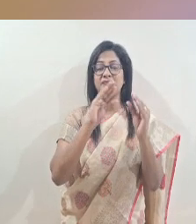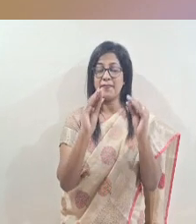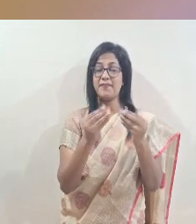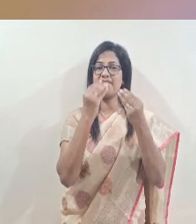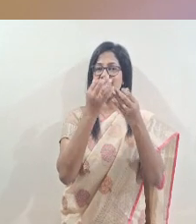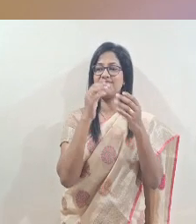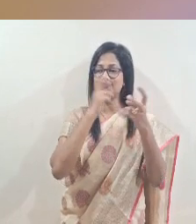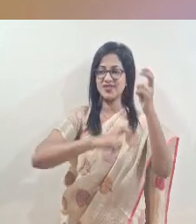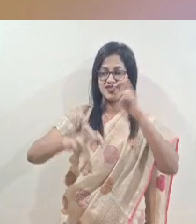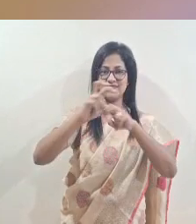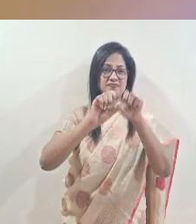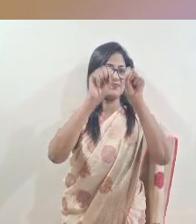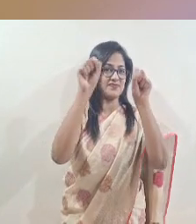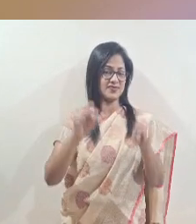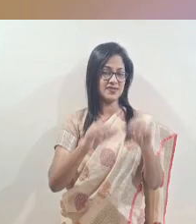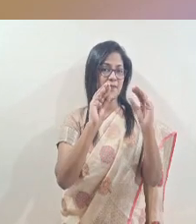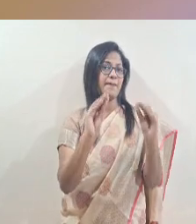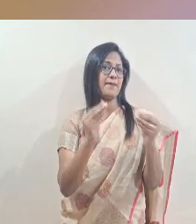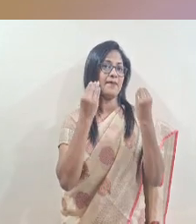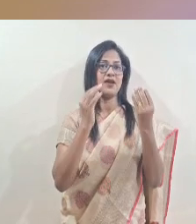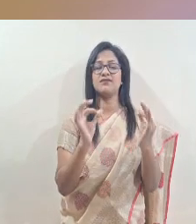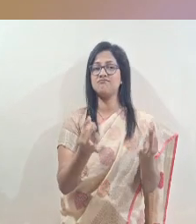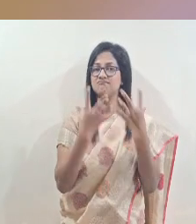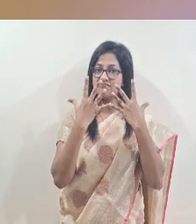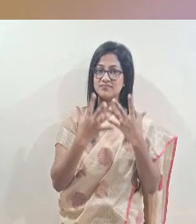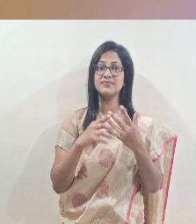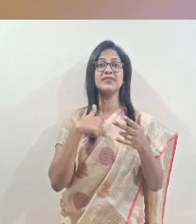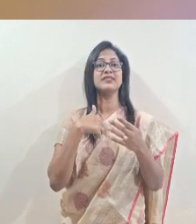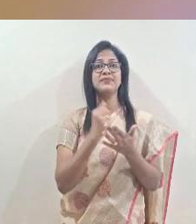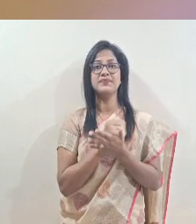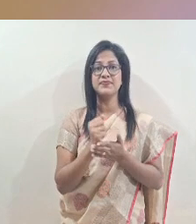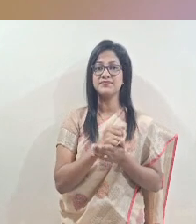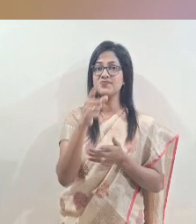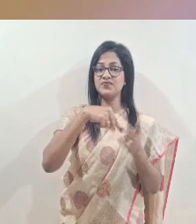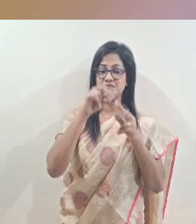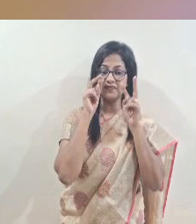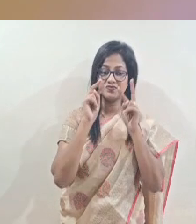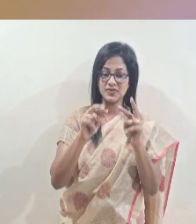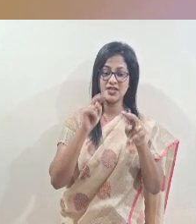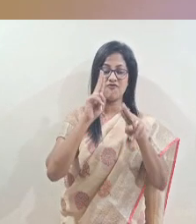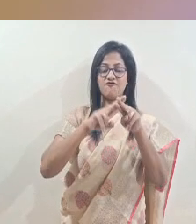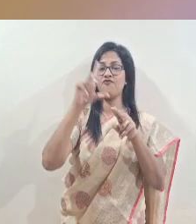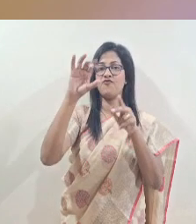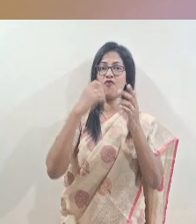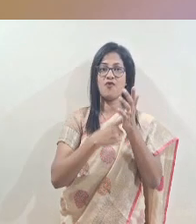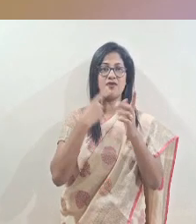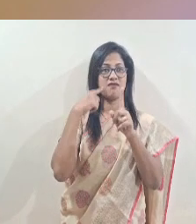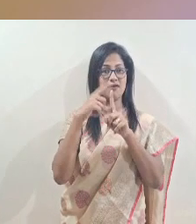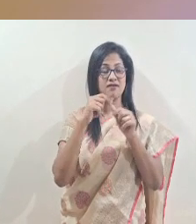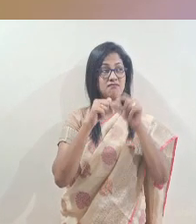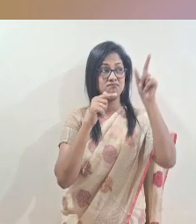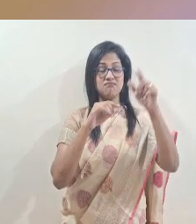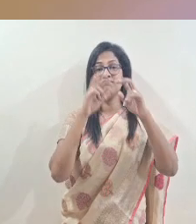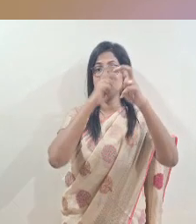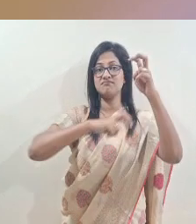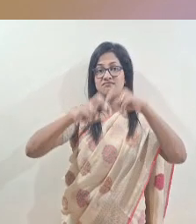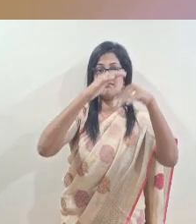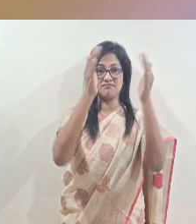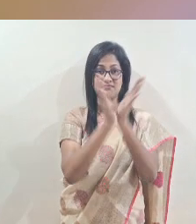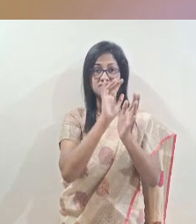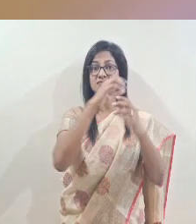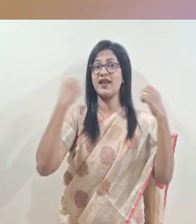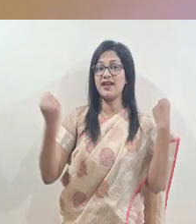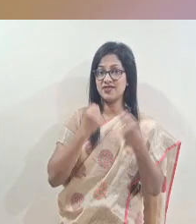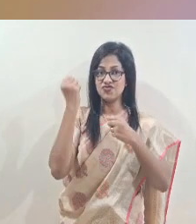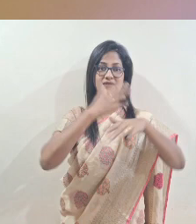resilience of the transportation system. And in practice, you can see that the Florida Department of Transportation has developed a resilience action